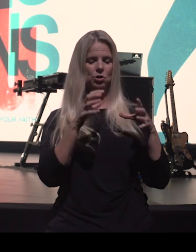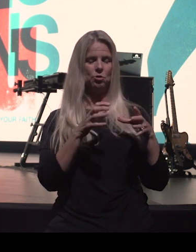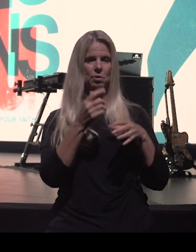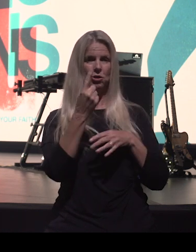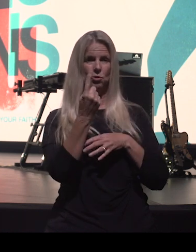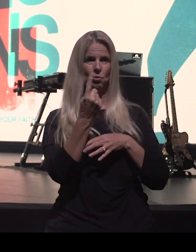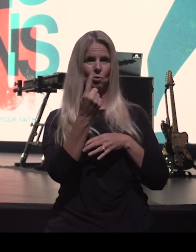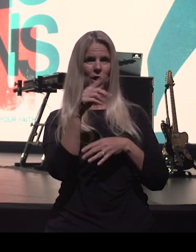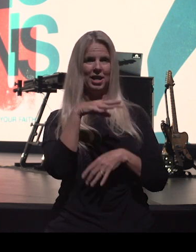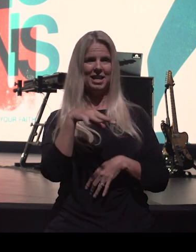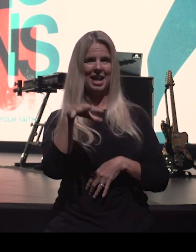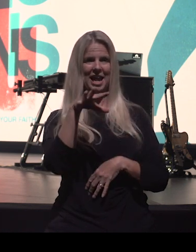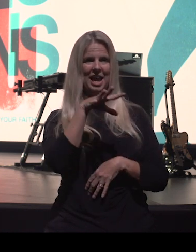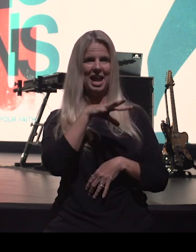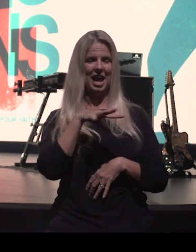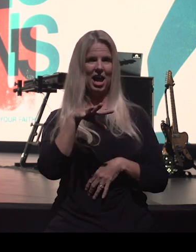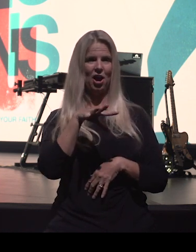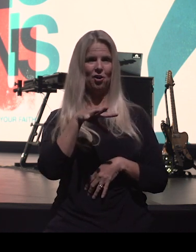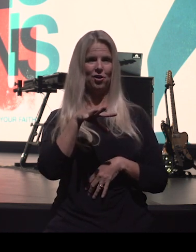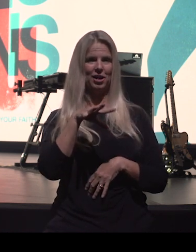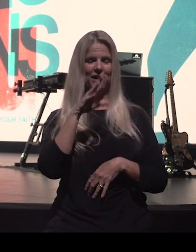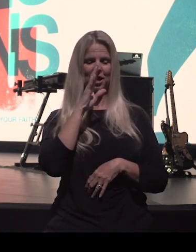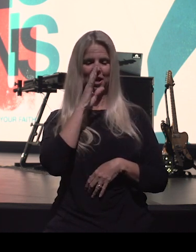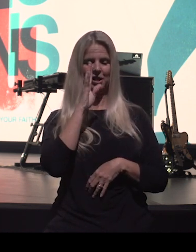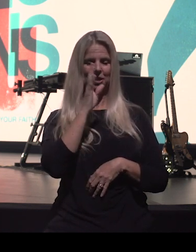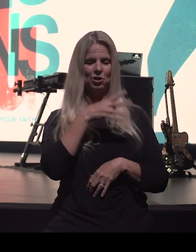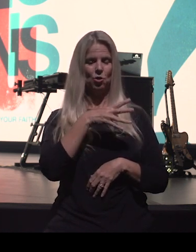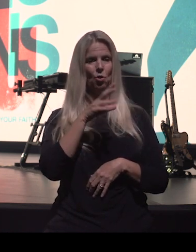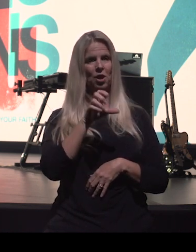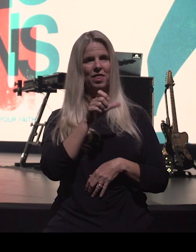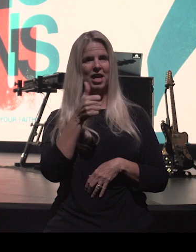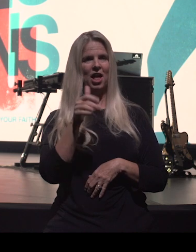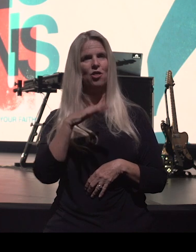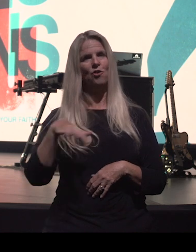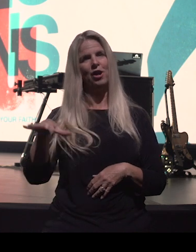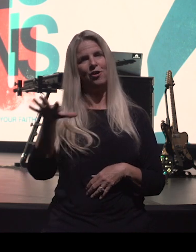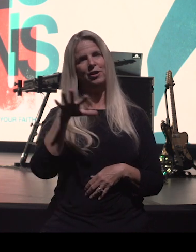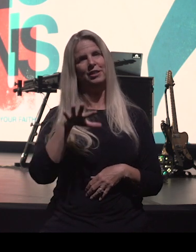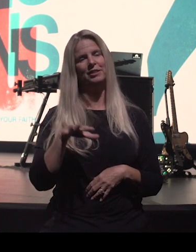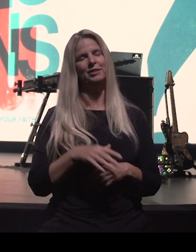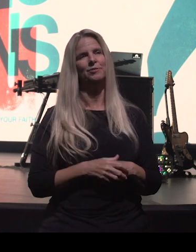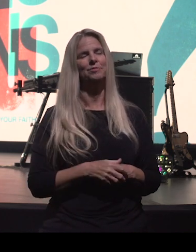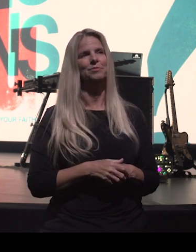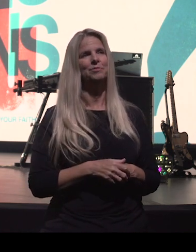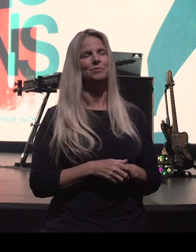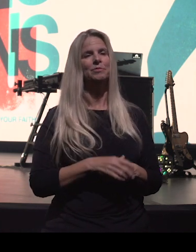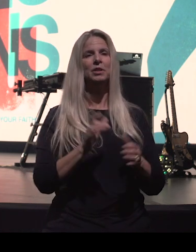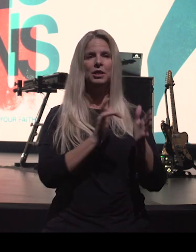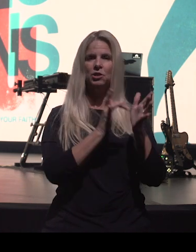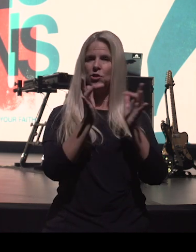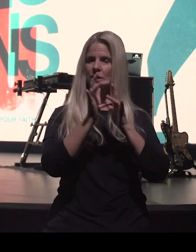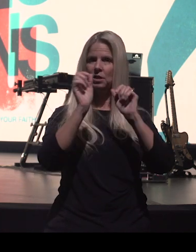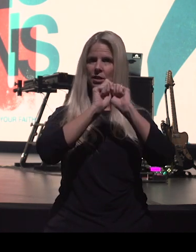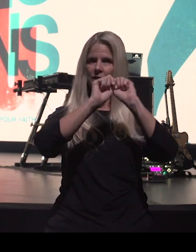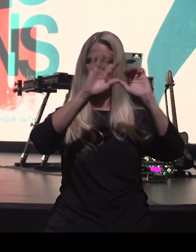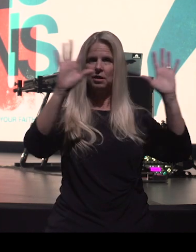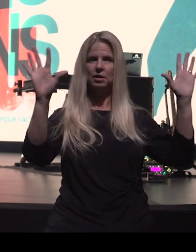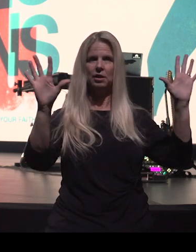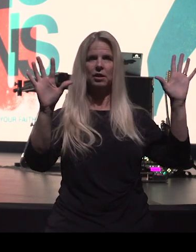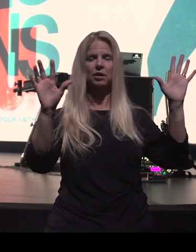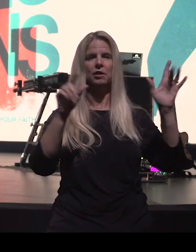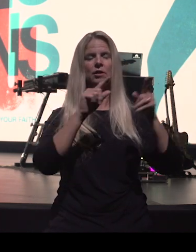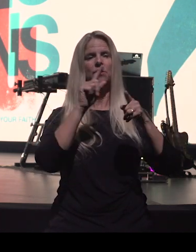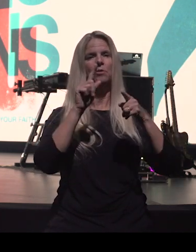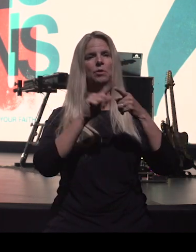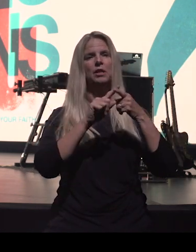areas and neglect the others. Listen to how clear Jesus is when talking about how we should grow in